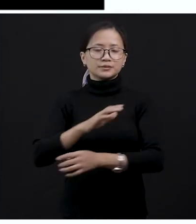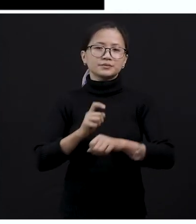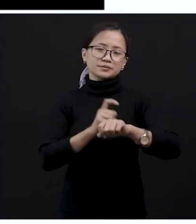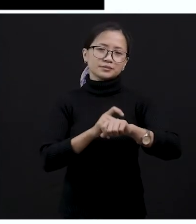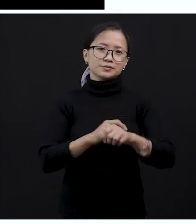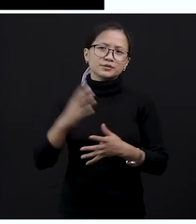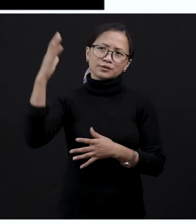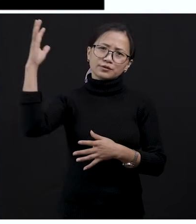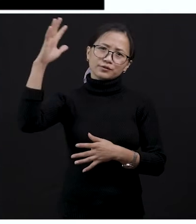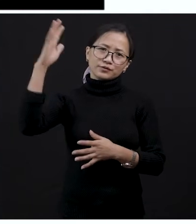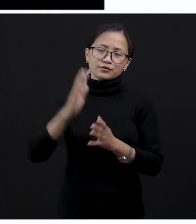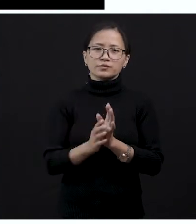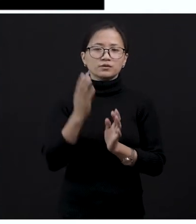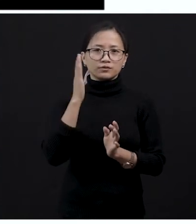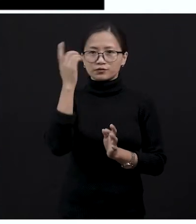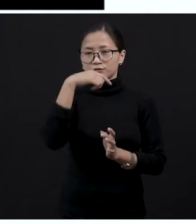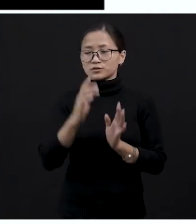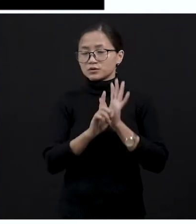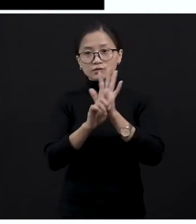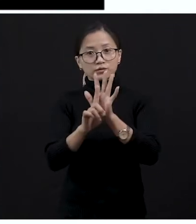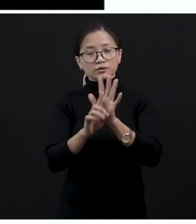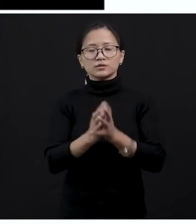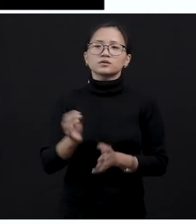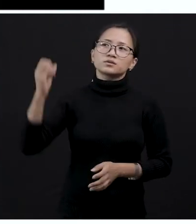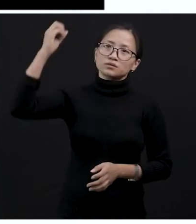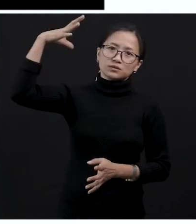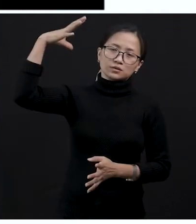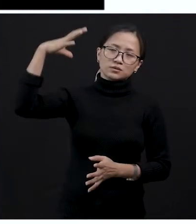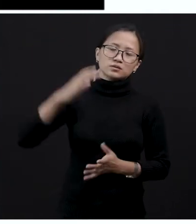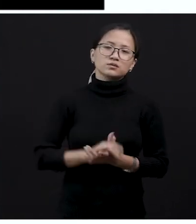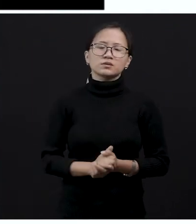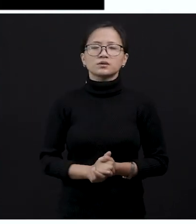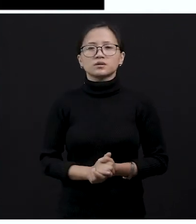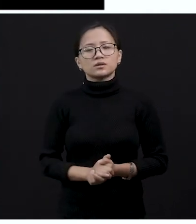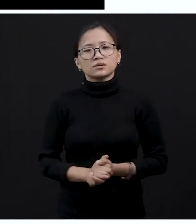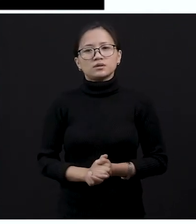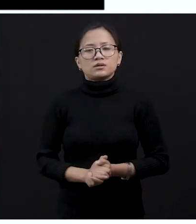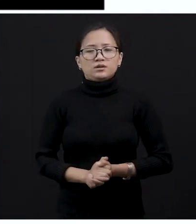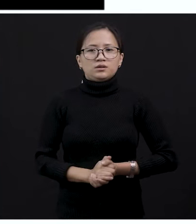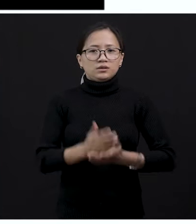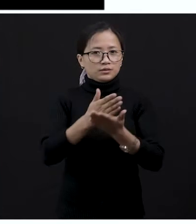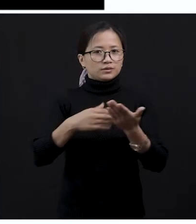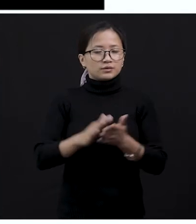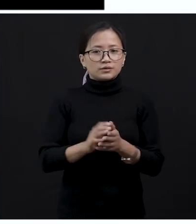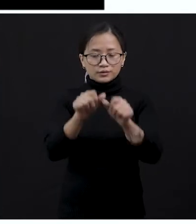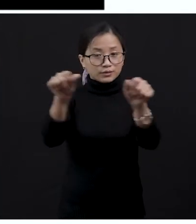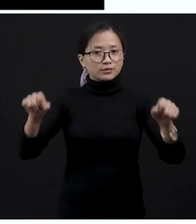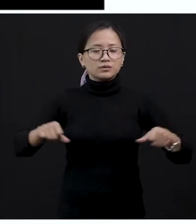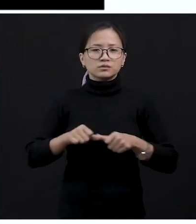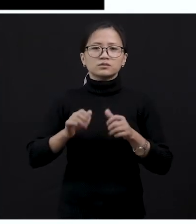they are facing the sun. So whenever the sun is giving its light to the earth, this part of the